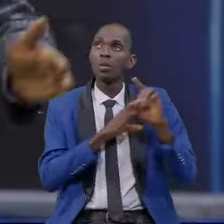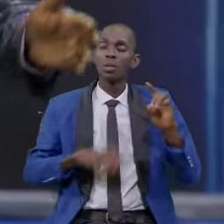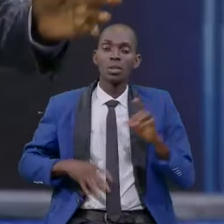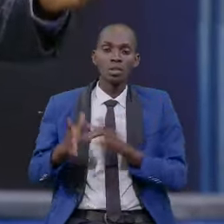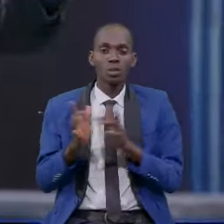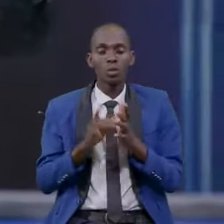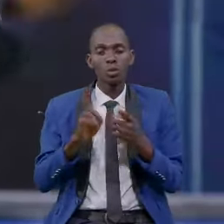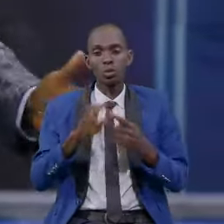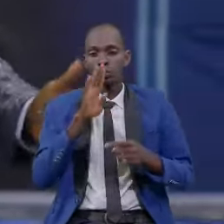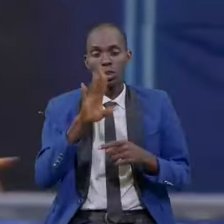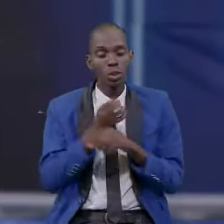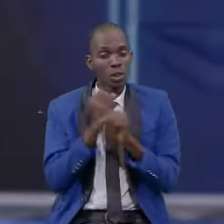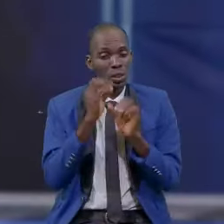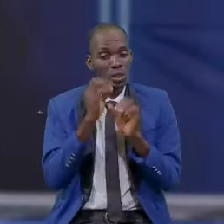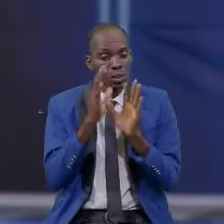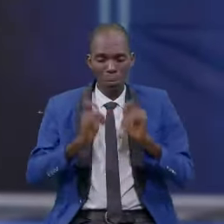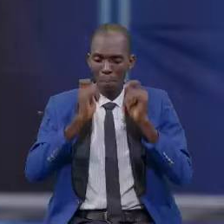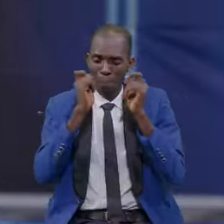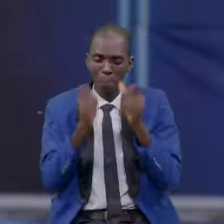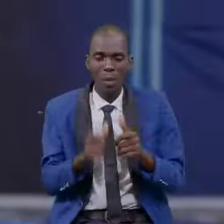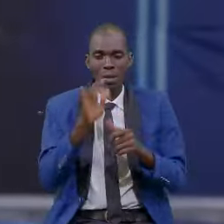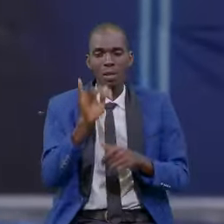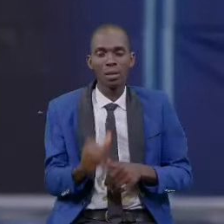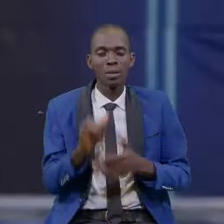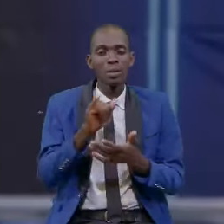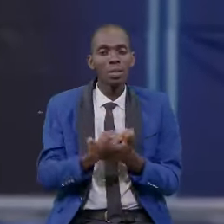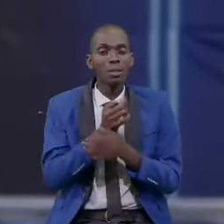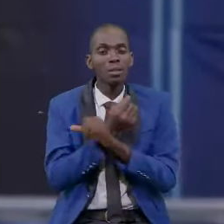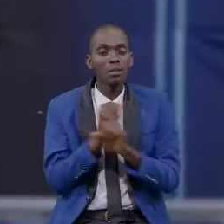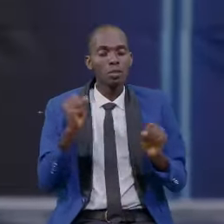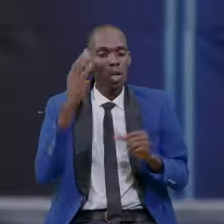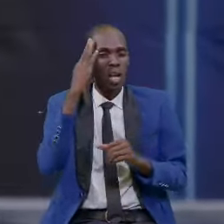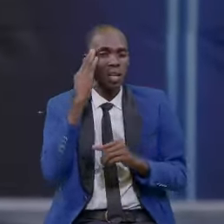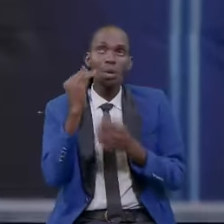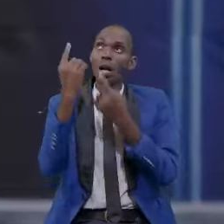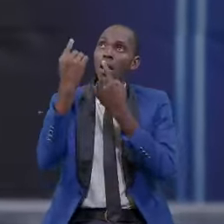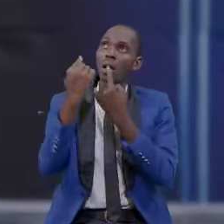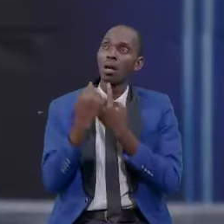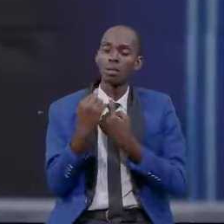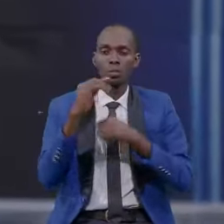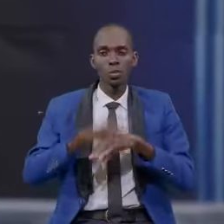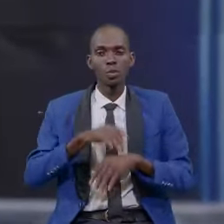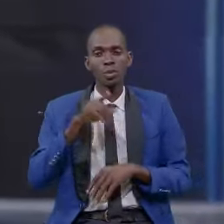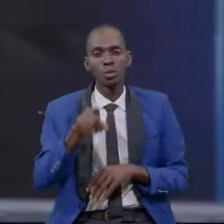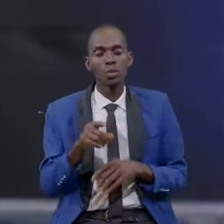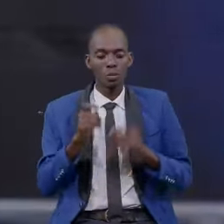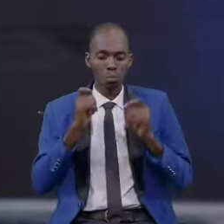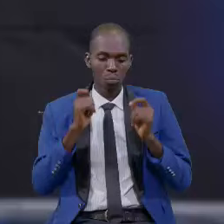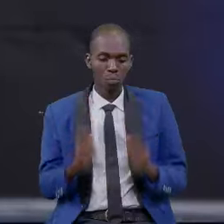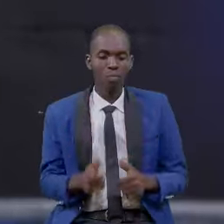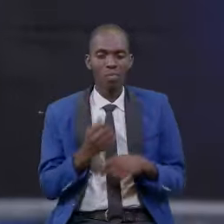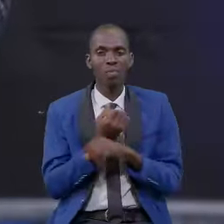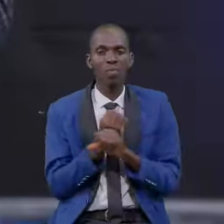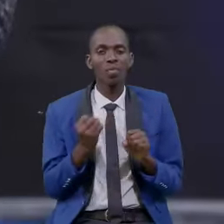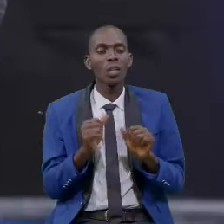Savior, instantaneously that salvation comes to you. Instantaneous salvation